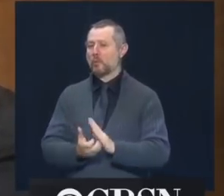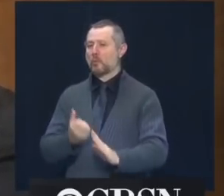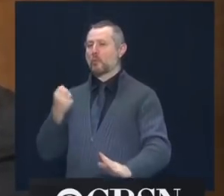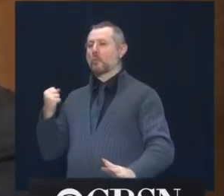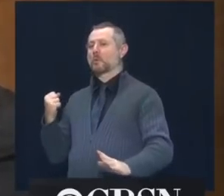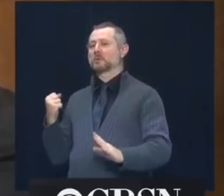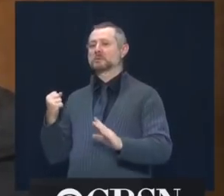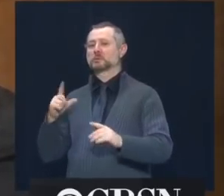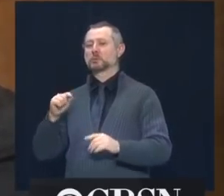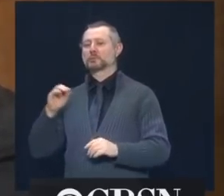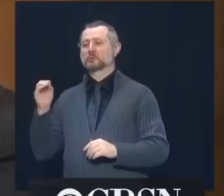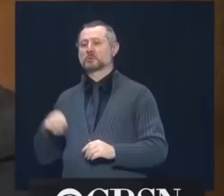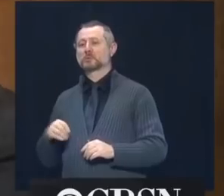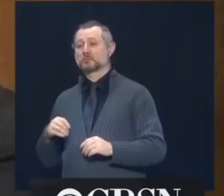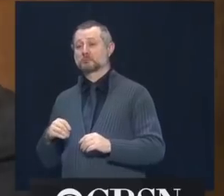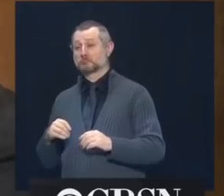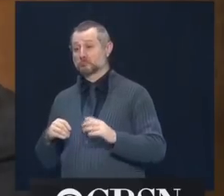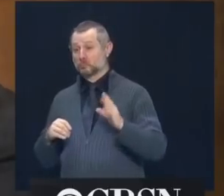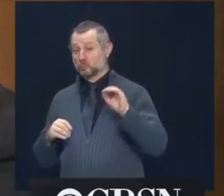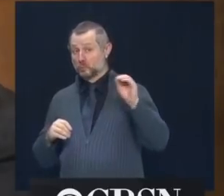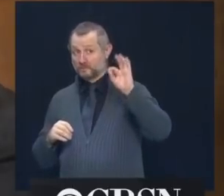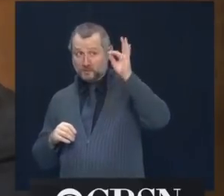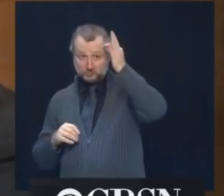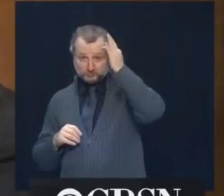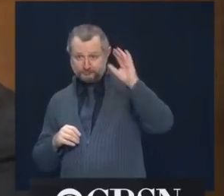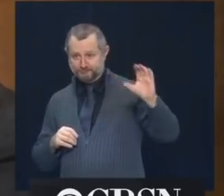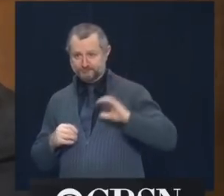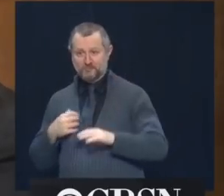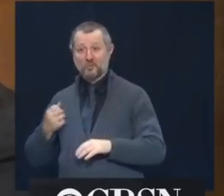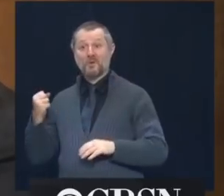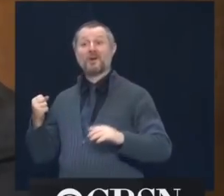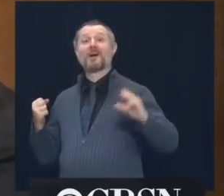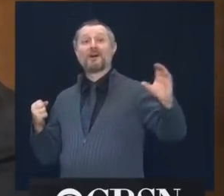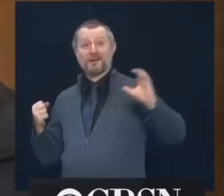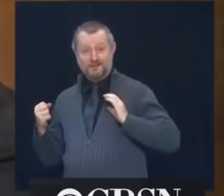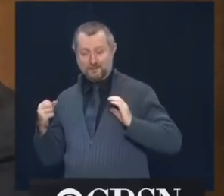absence of federal funding. But to date, we have not been withholding